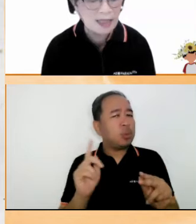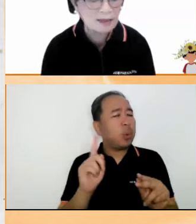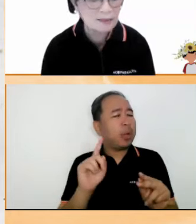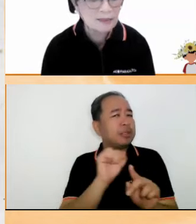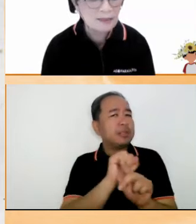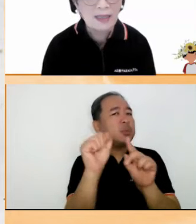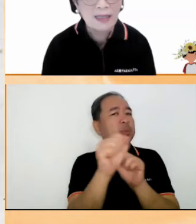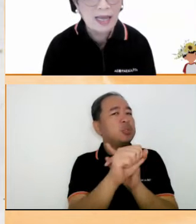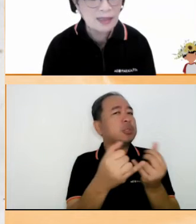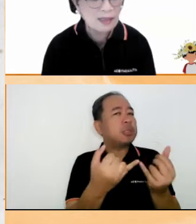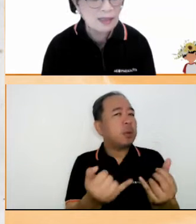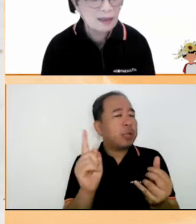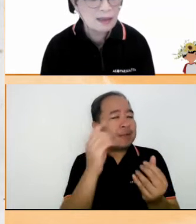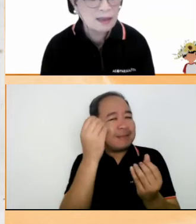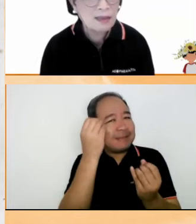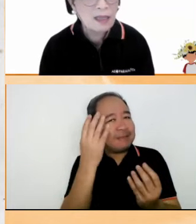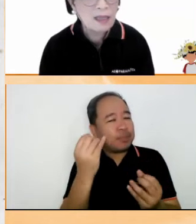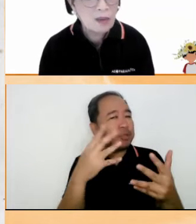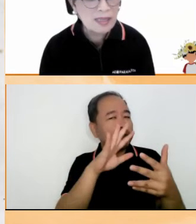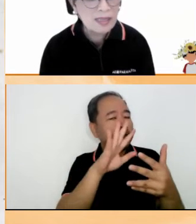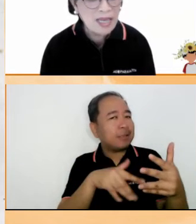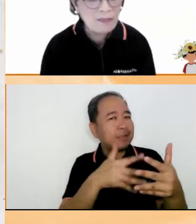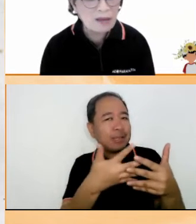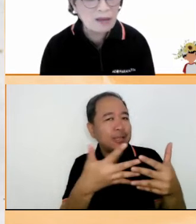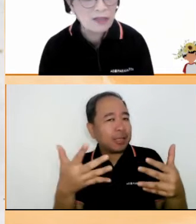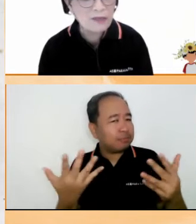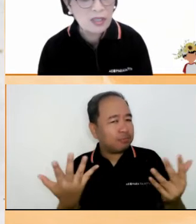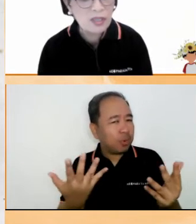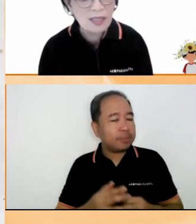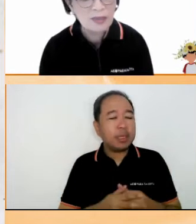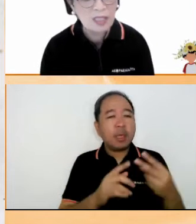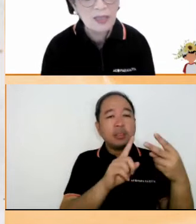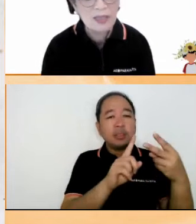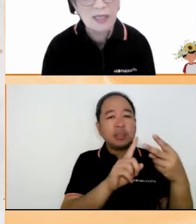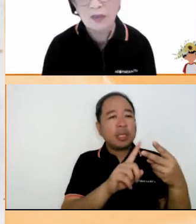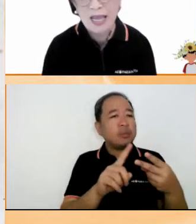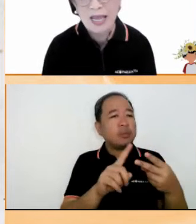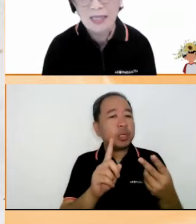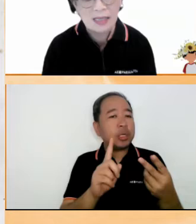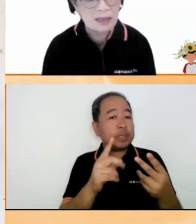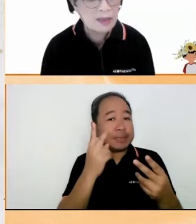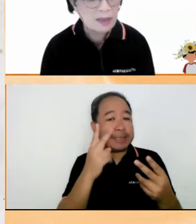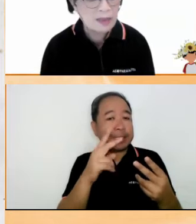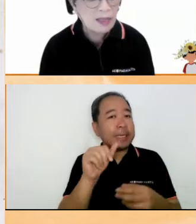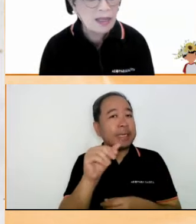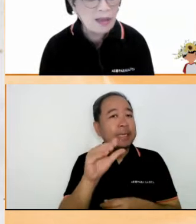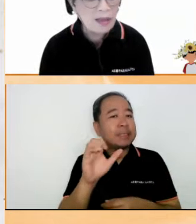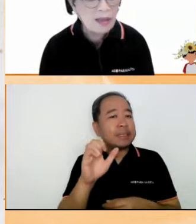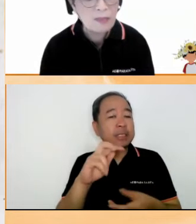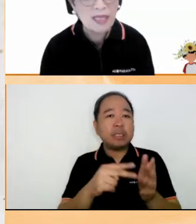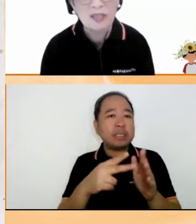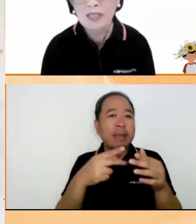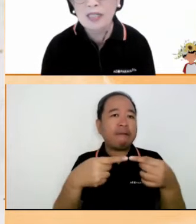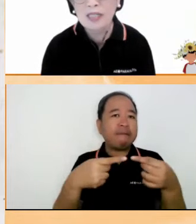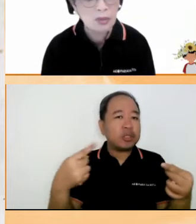data? Next, what's the impact of adverse childhood experiences or ACEs and other traumas